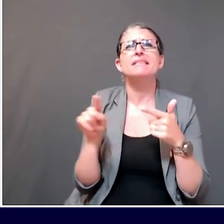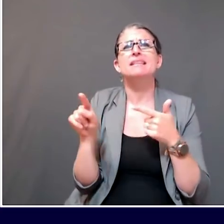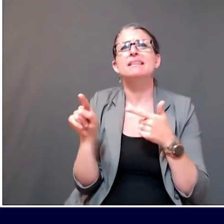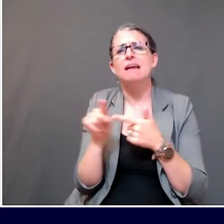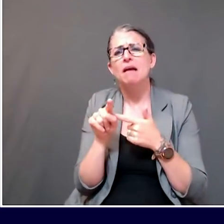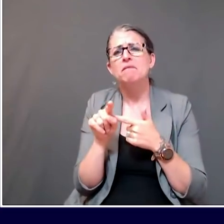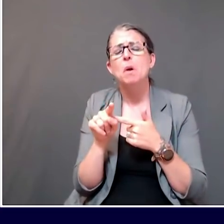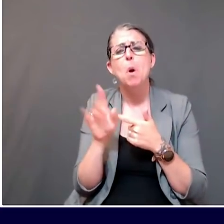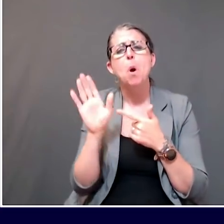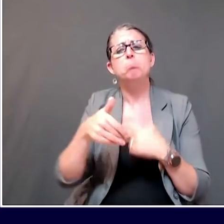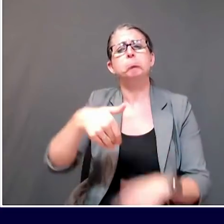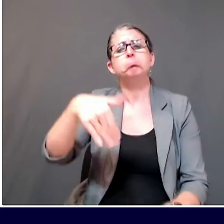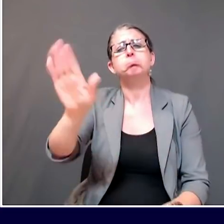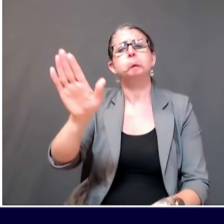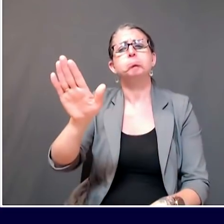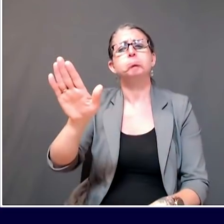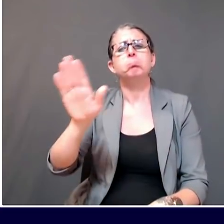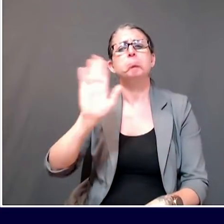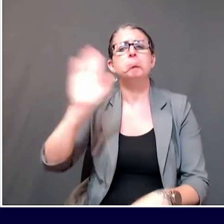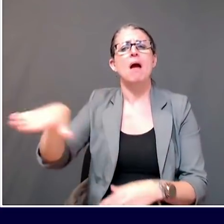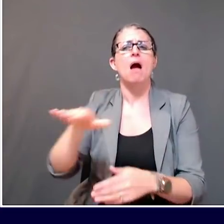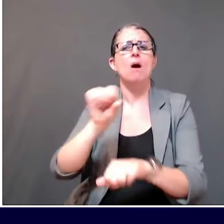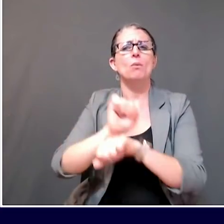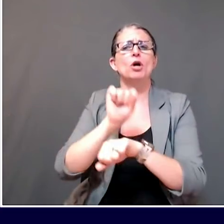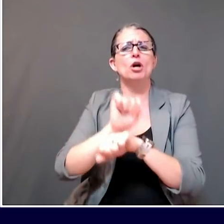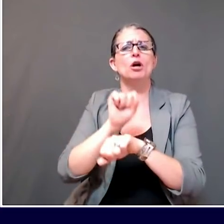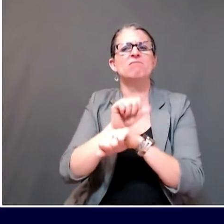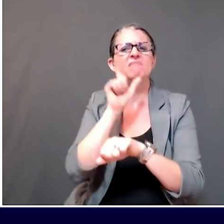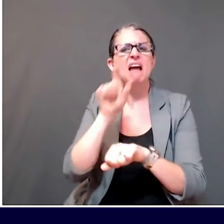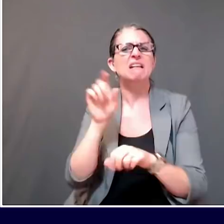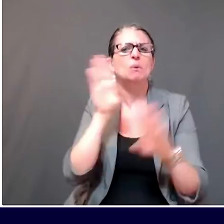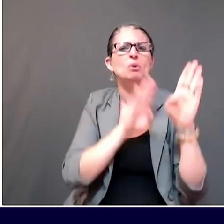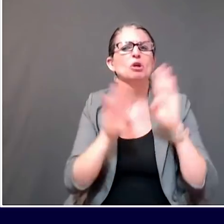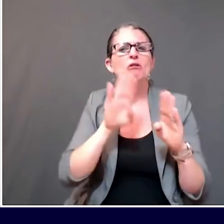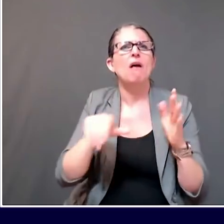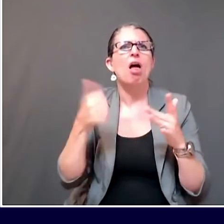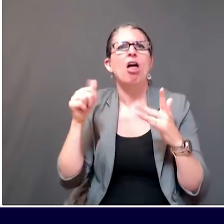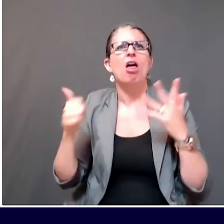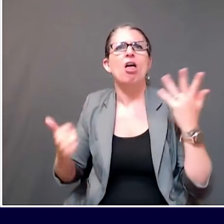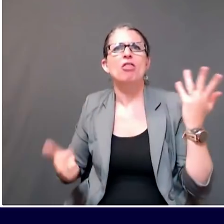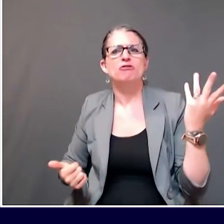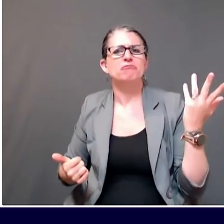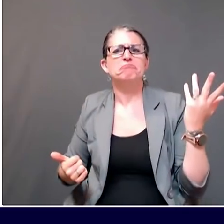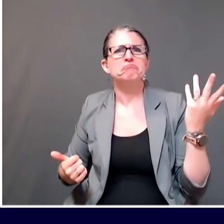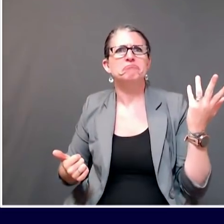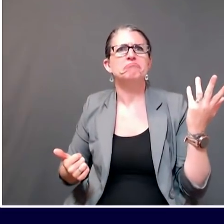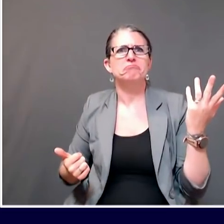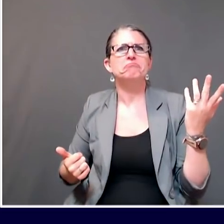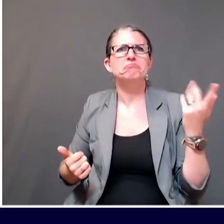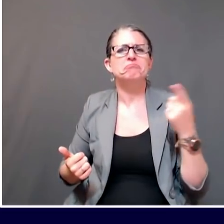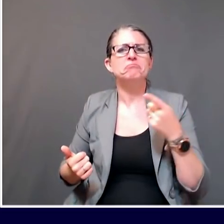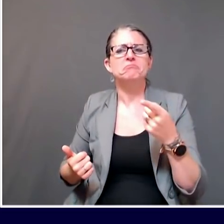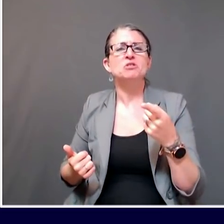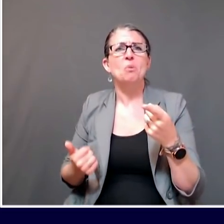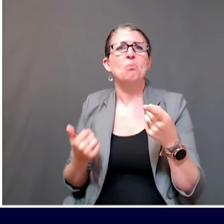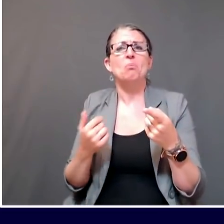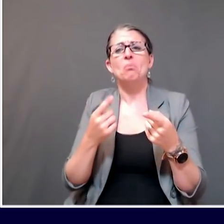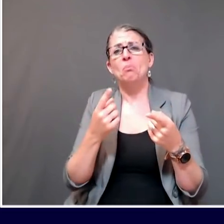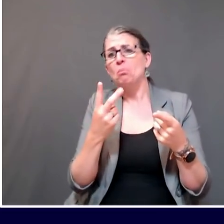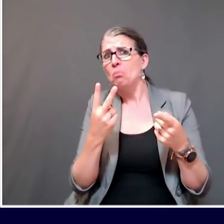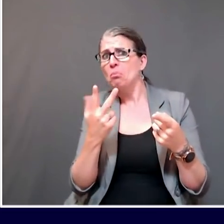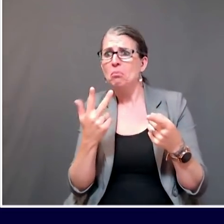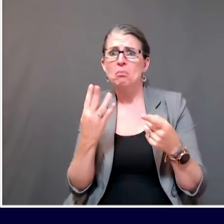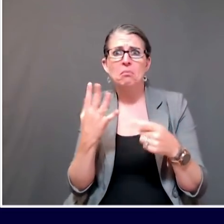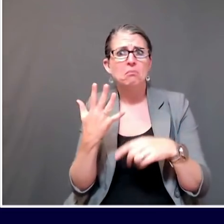chronic illnesses. So some individuals can be tested more than one occasion. Okay. And that's not uncommon. So in the interest